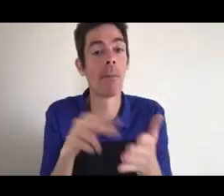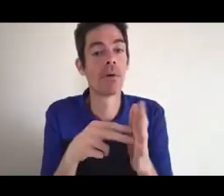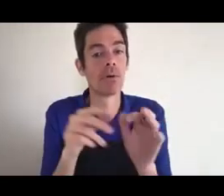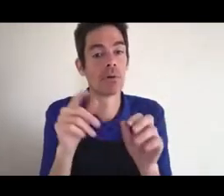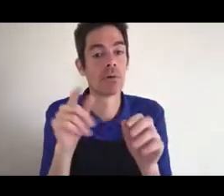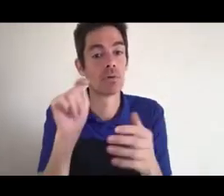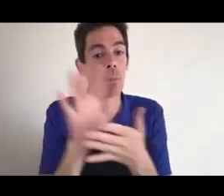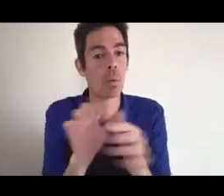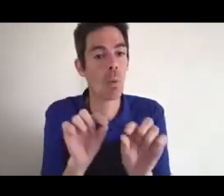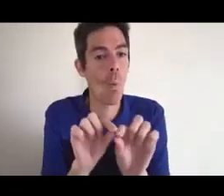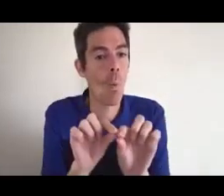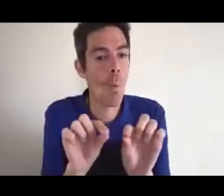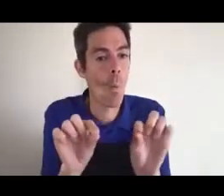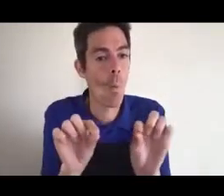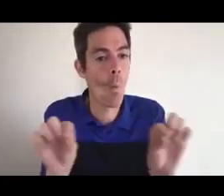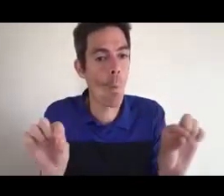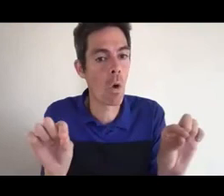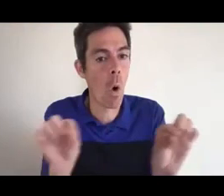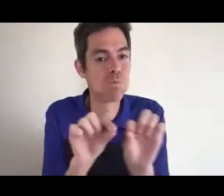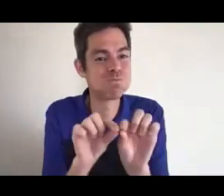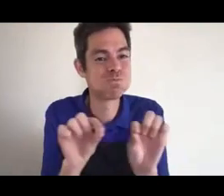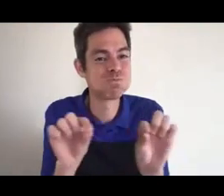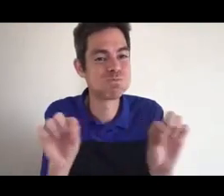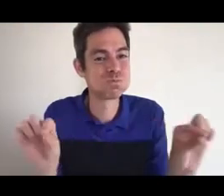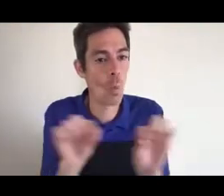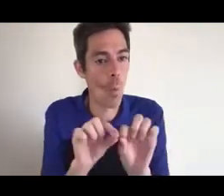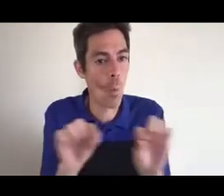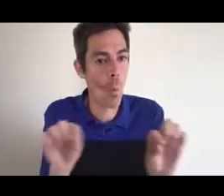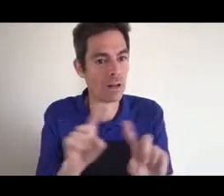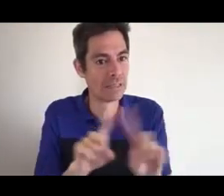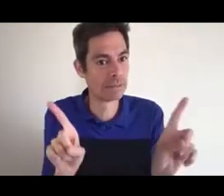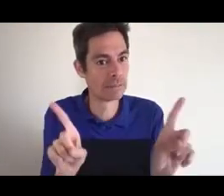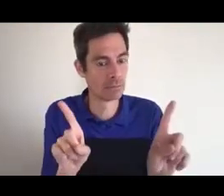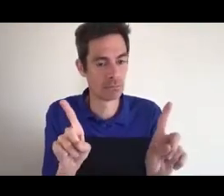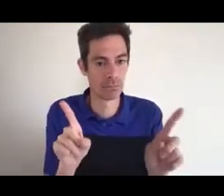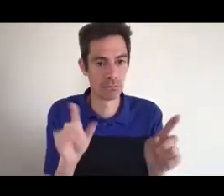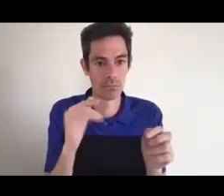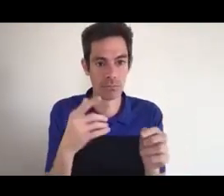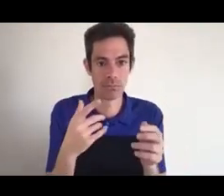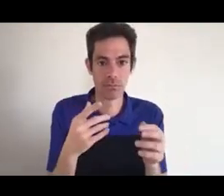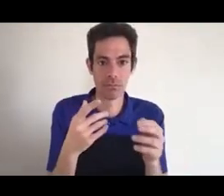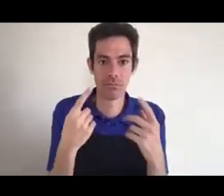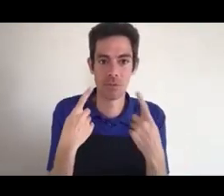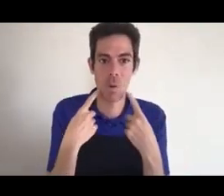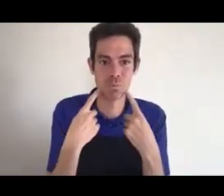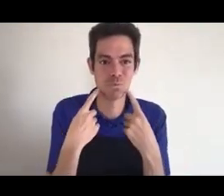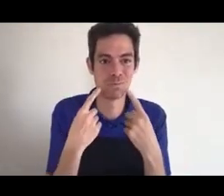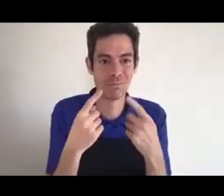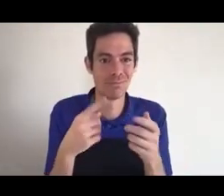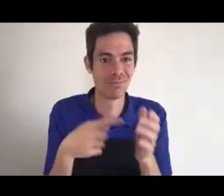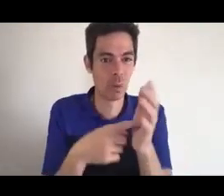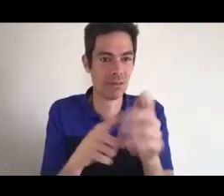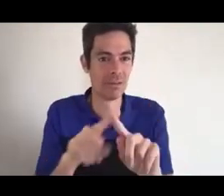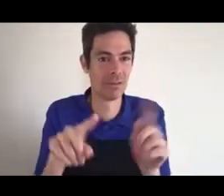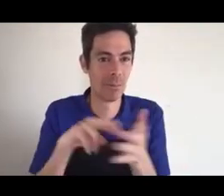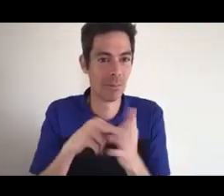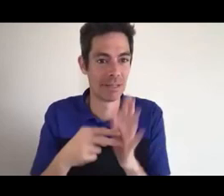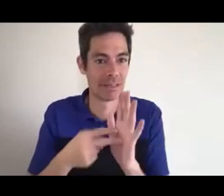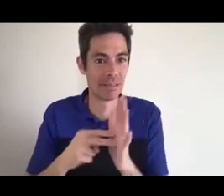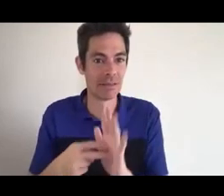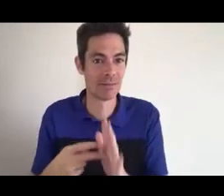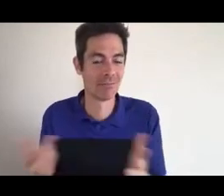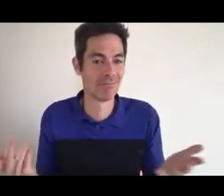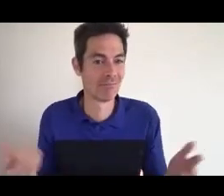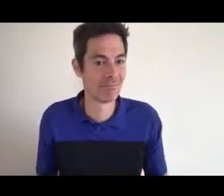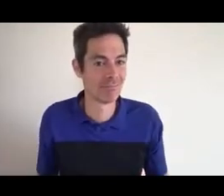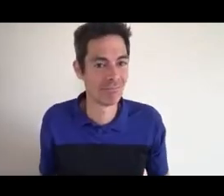really thin toilet paper, you would use this mouth morpheme. So you see the difference in my mouth